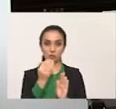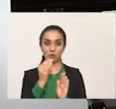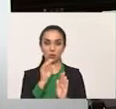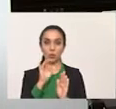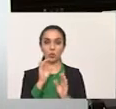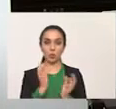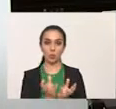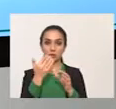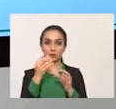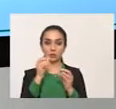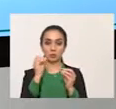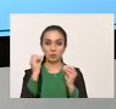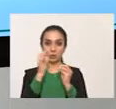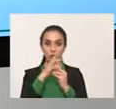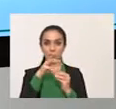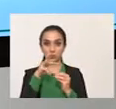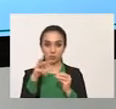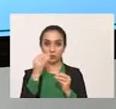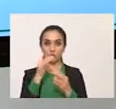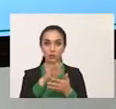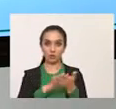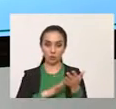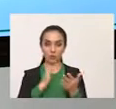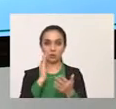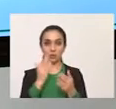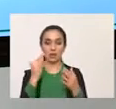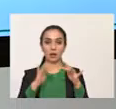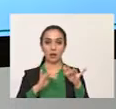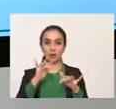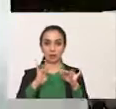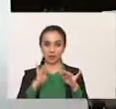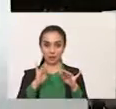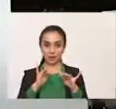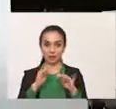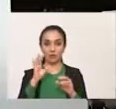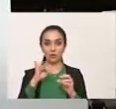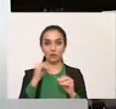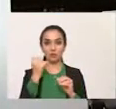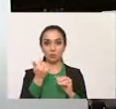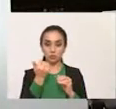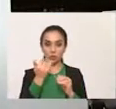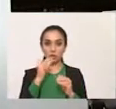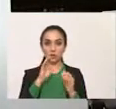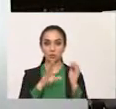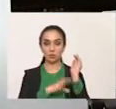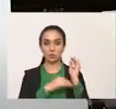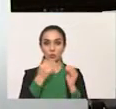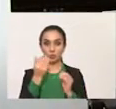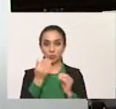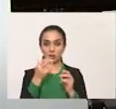kolbaga joylashtiriladi. 15 daqiqa davomida qaynatiladi. Shundan so'ng